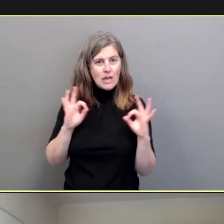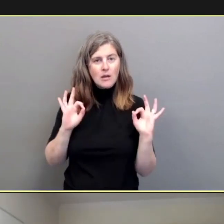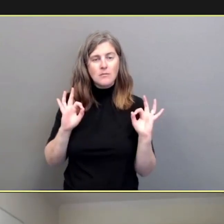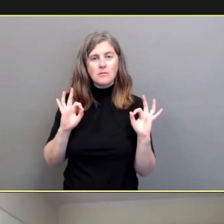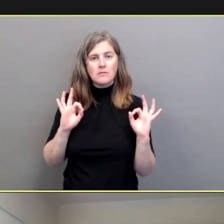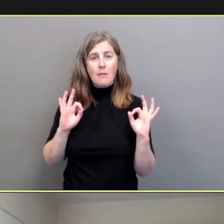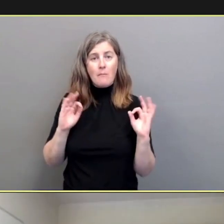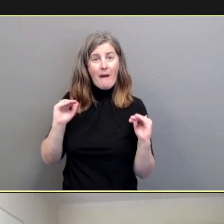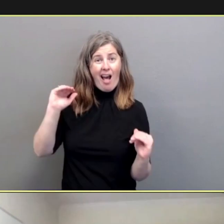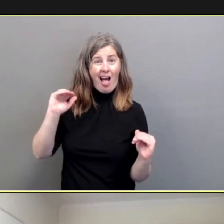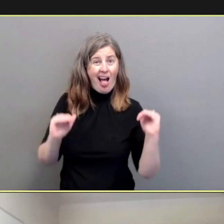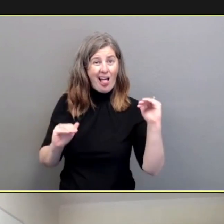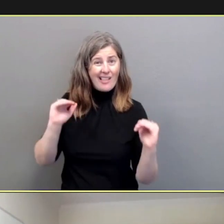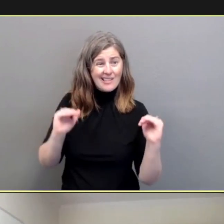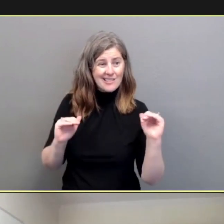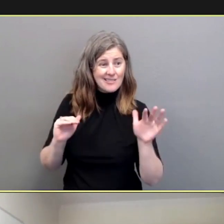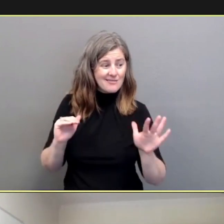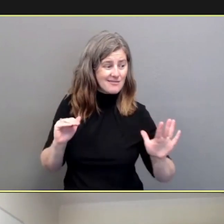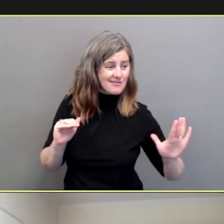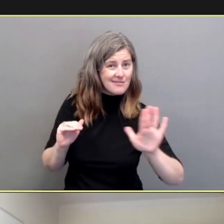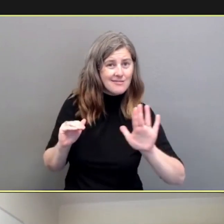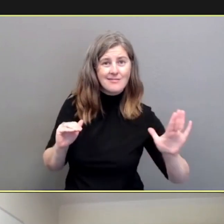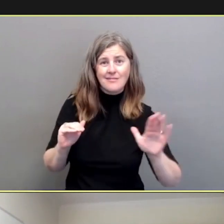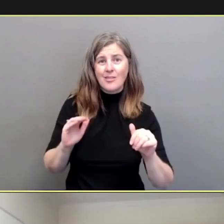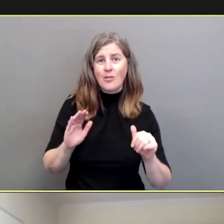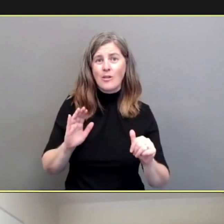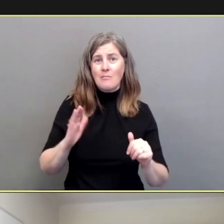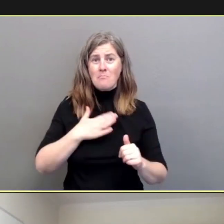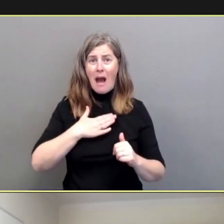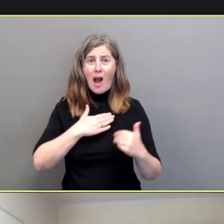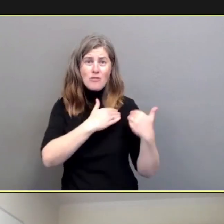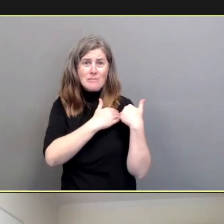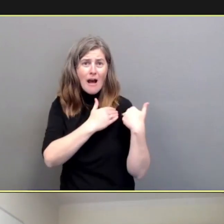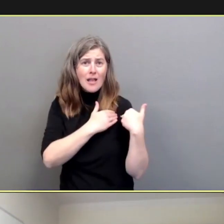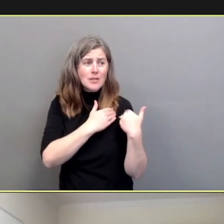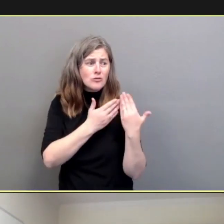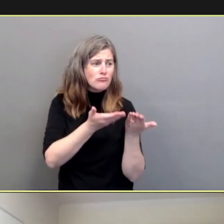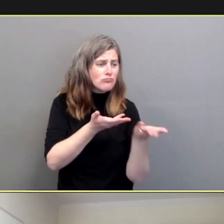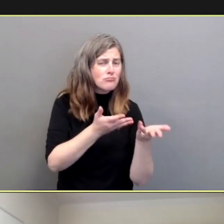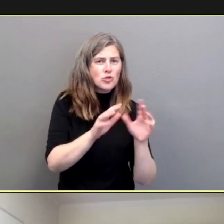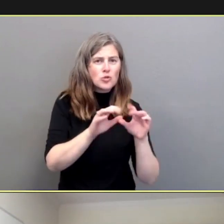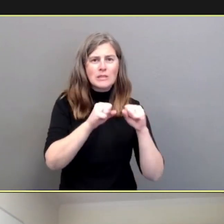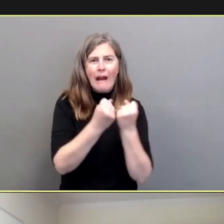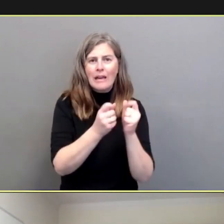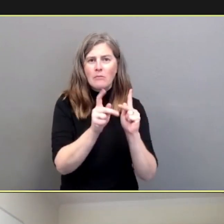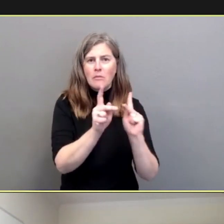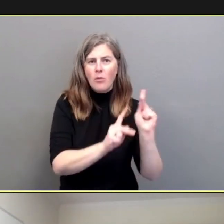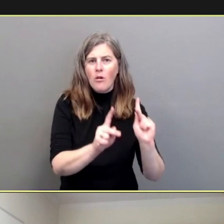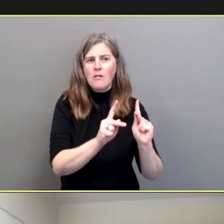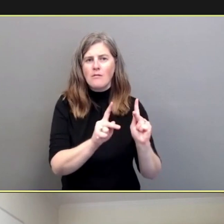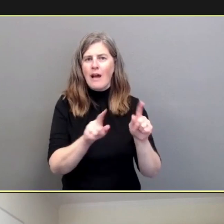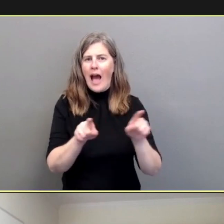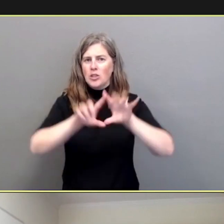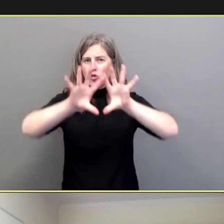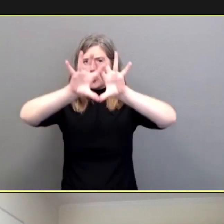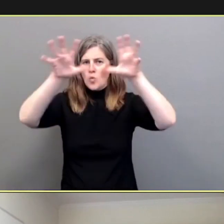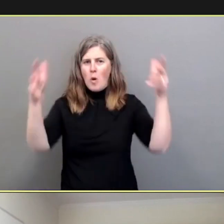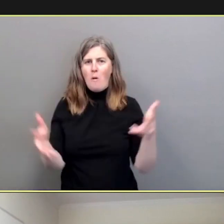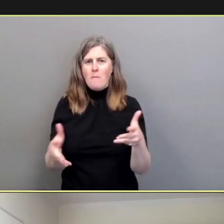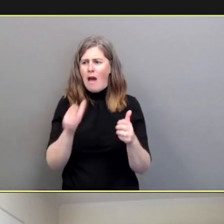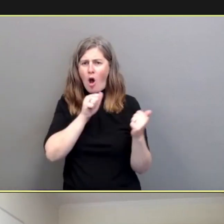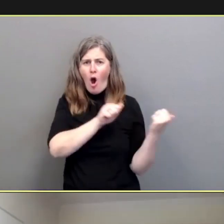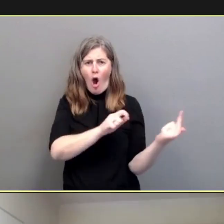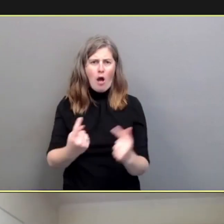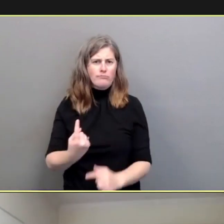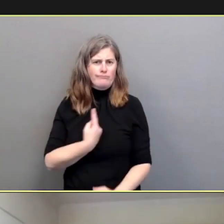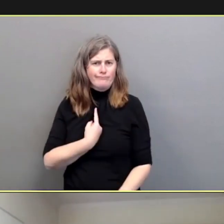with our own individual responsibilities to society. And we would, as a group, not every single person, because I get